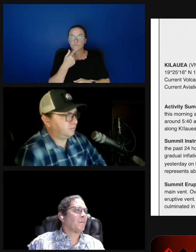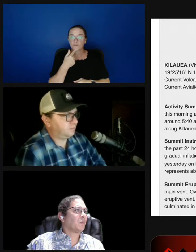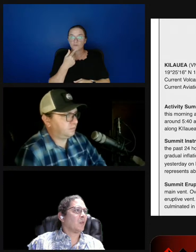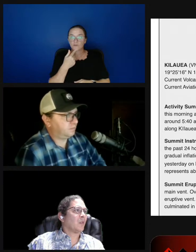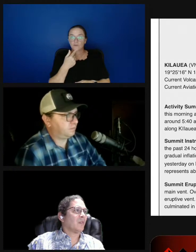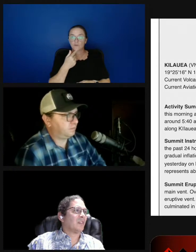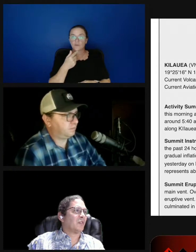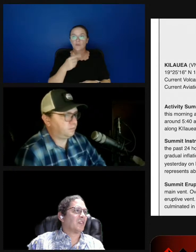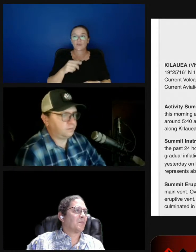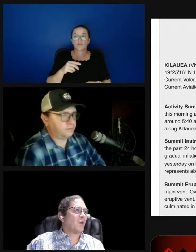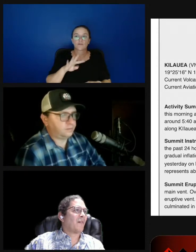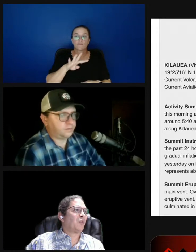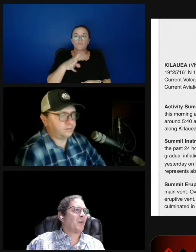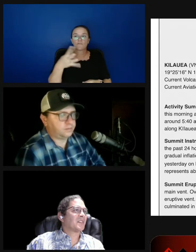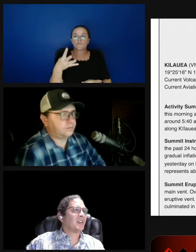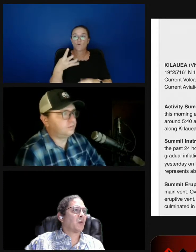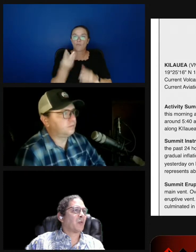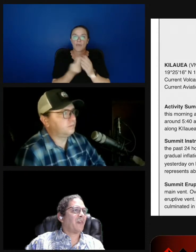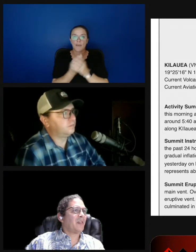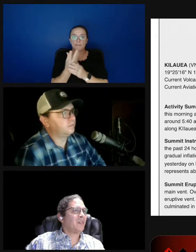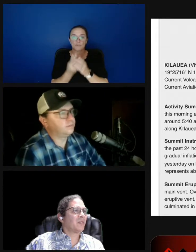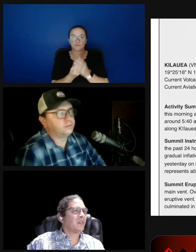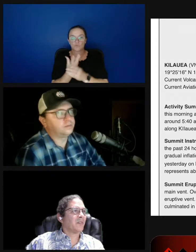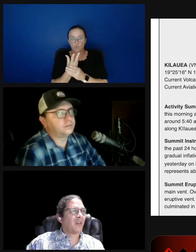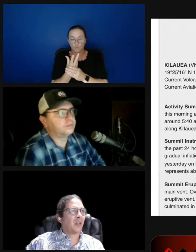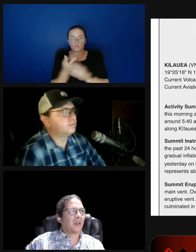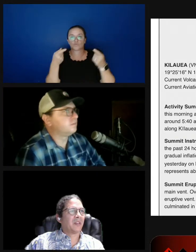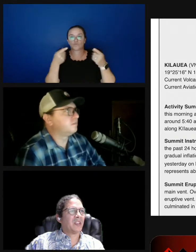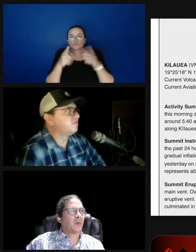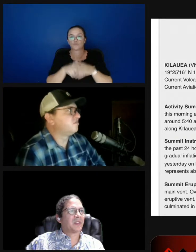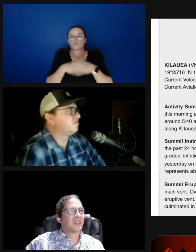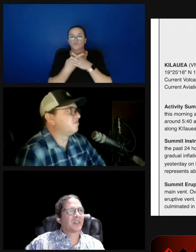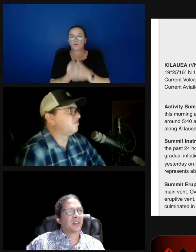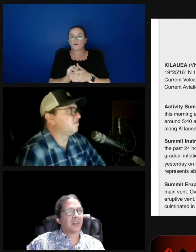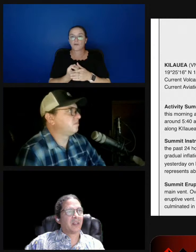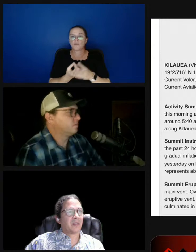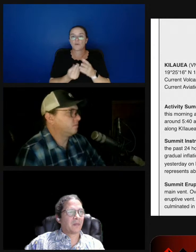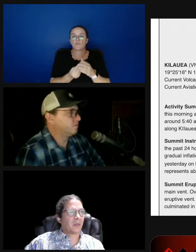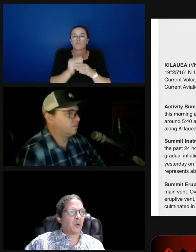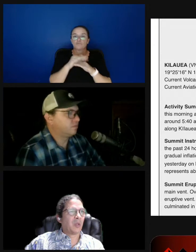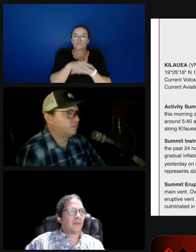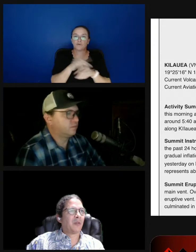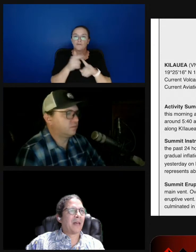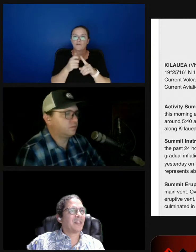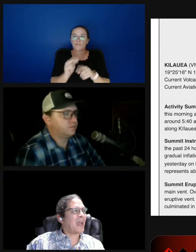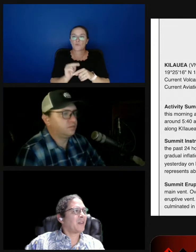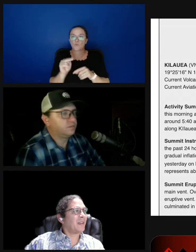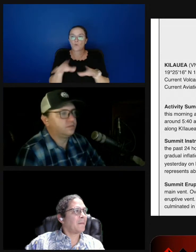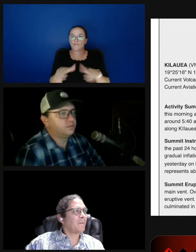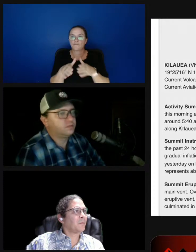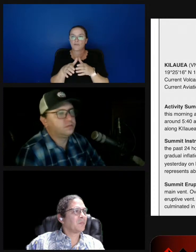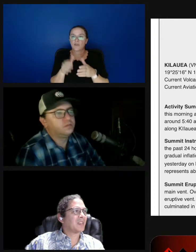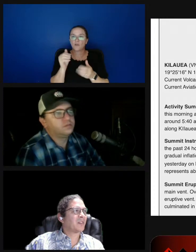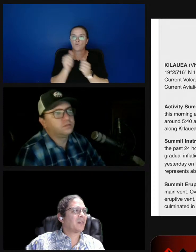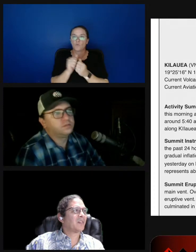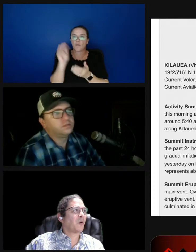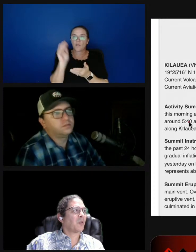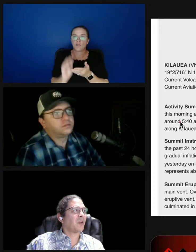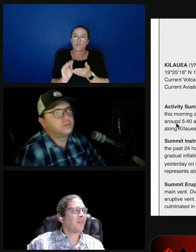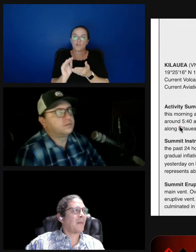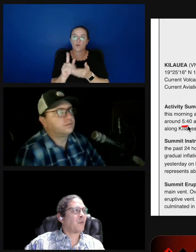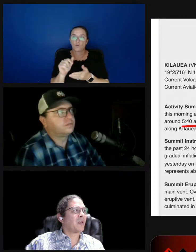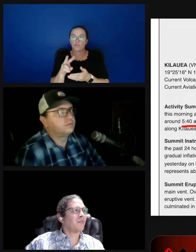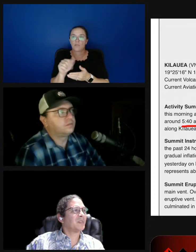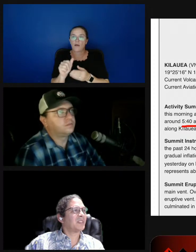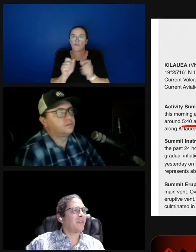begun. They noted a small lava flow exiting a north vent, following continuous low-level lava spattering that started